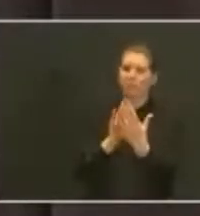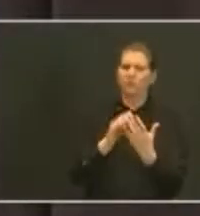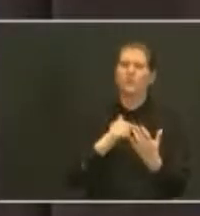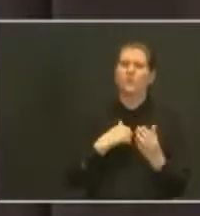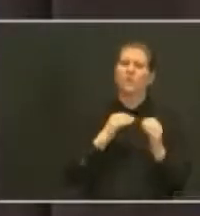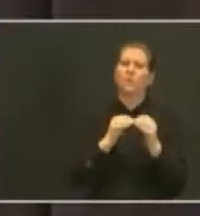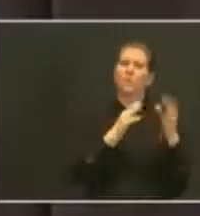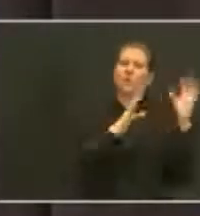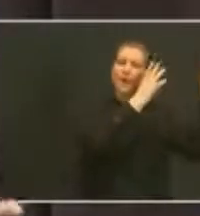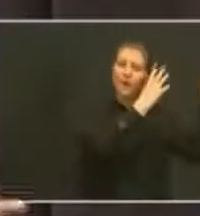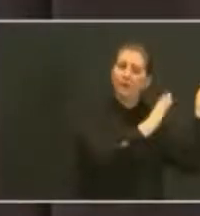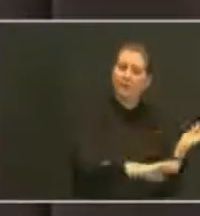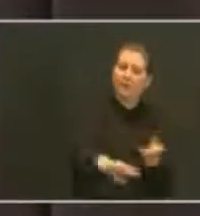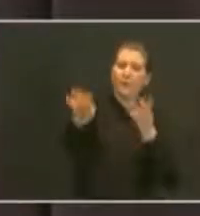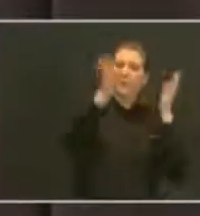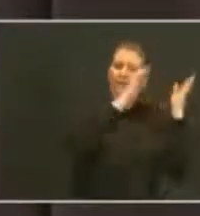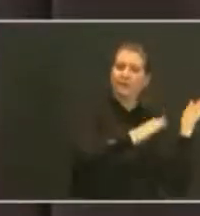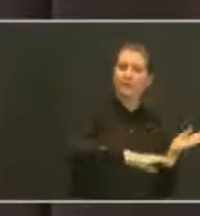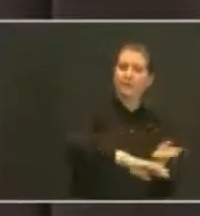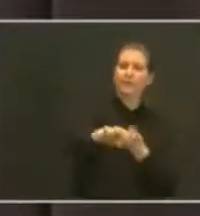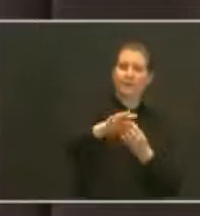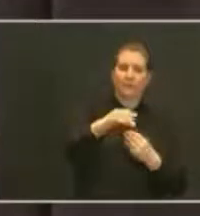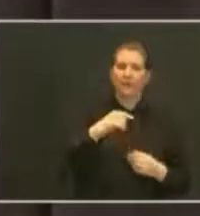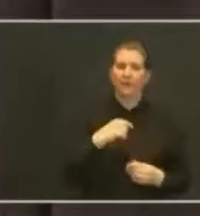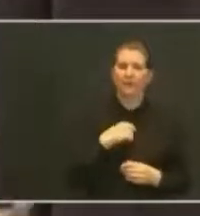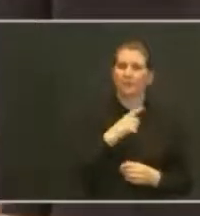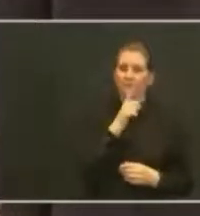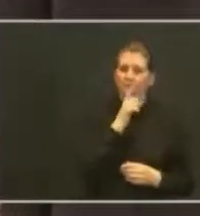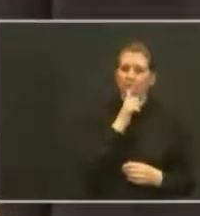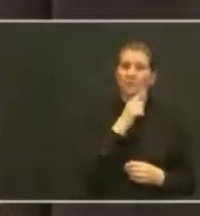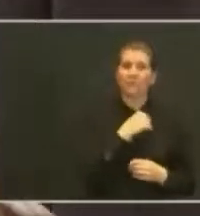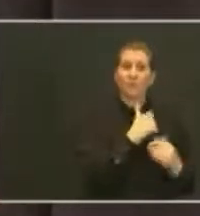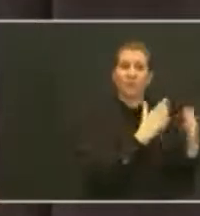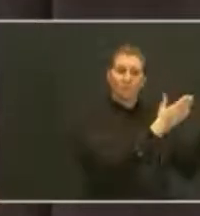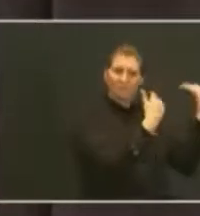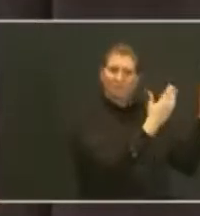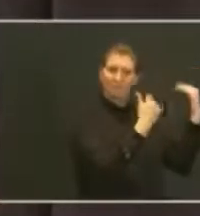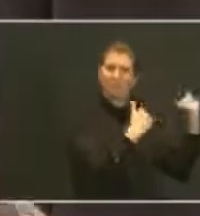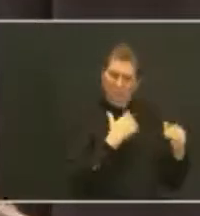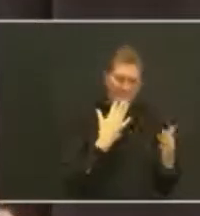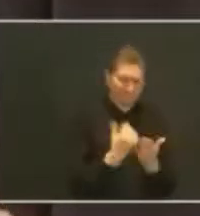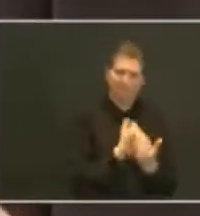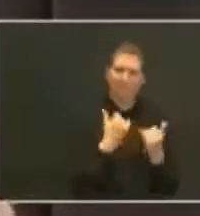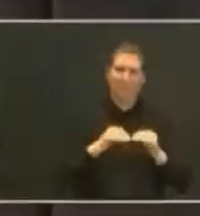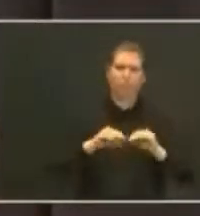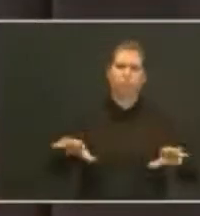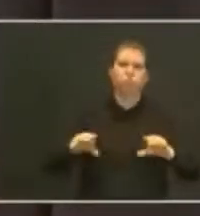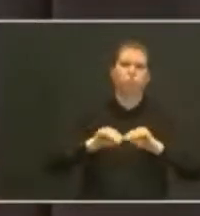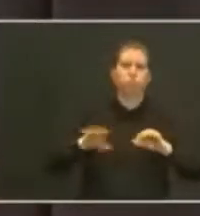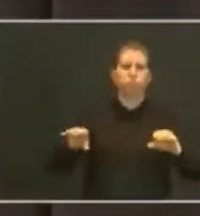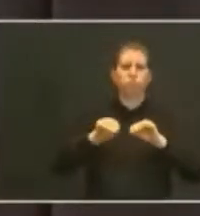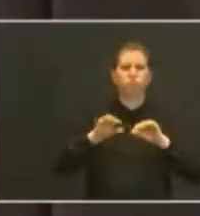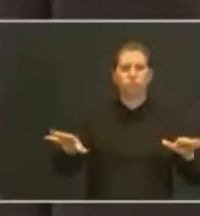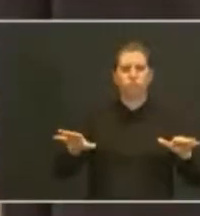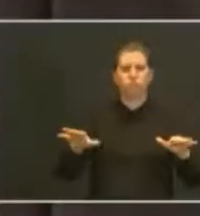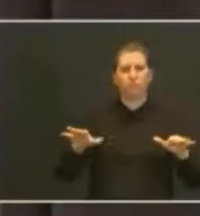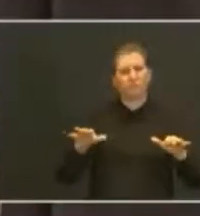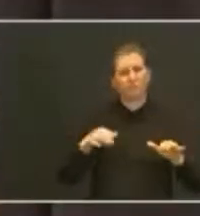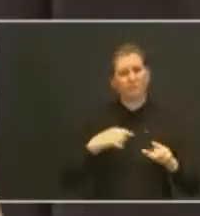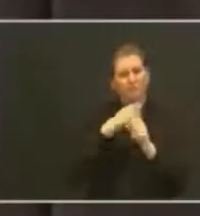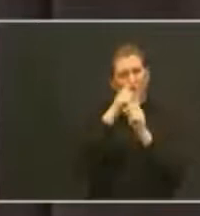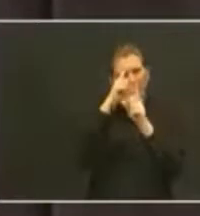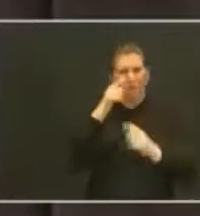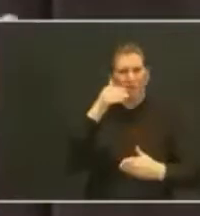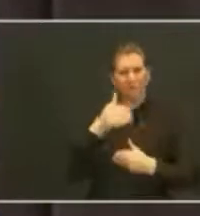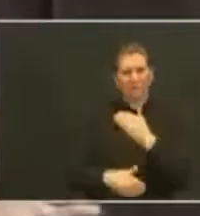have that pool. And as soon as the vaccines arrive, they will be able to go. And we're trying to make it so that the vaccines go